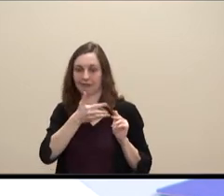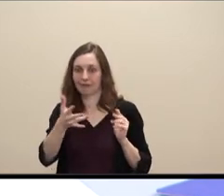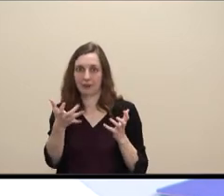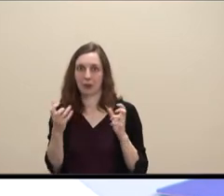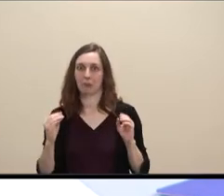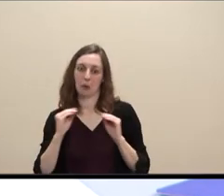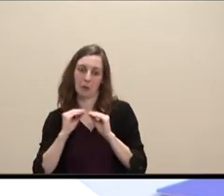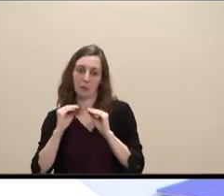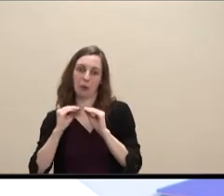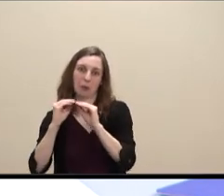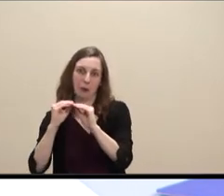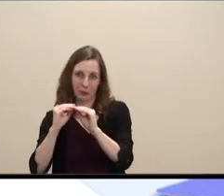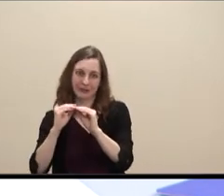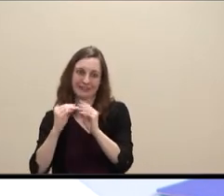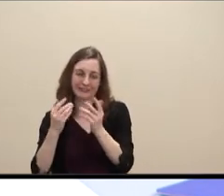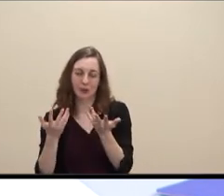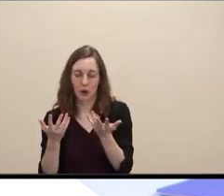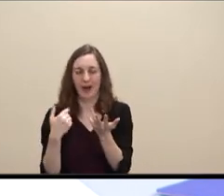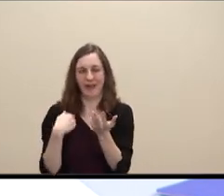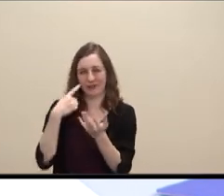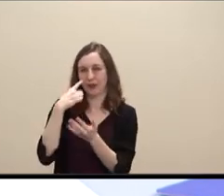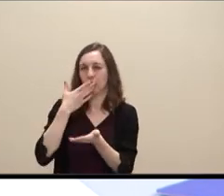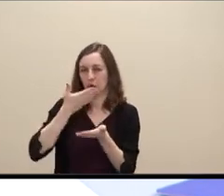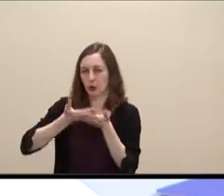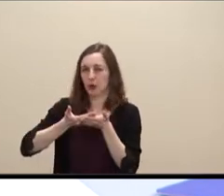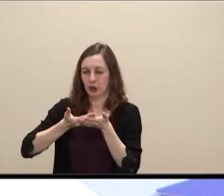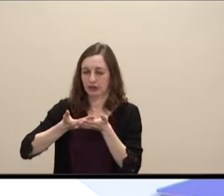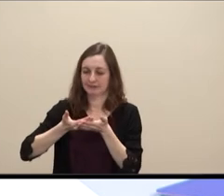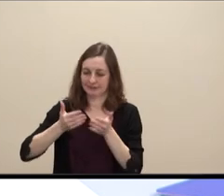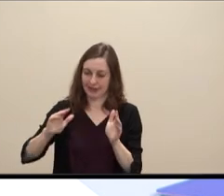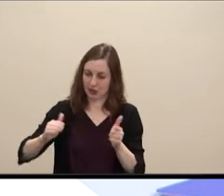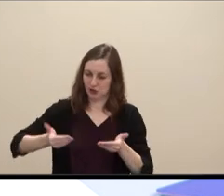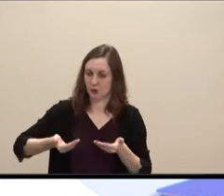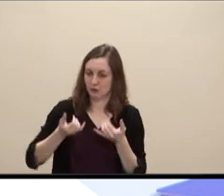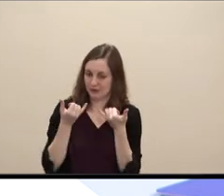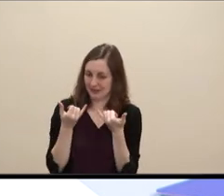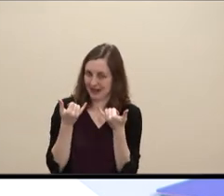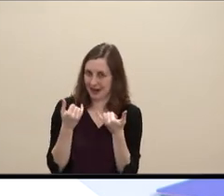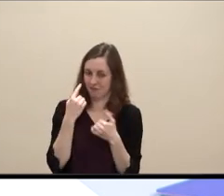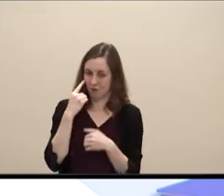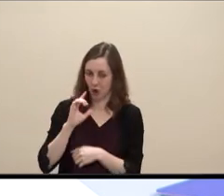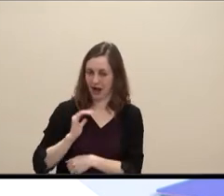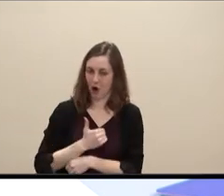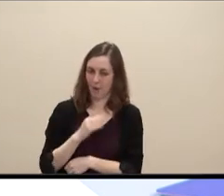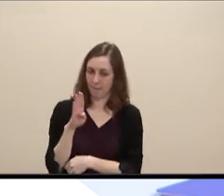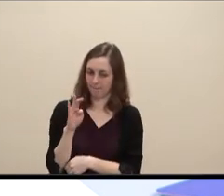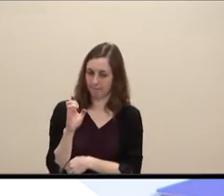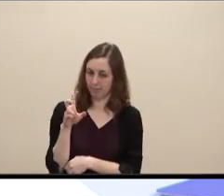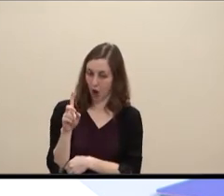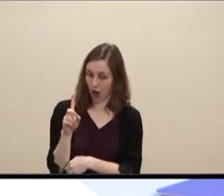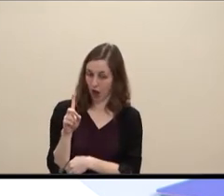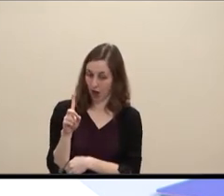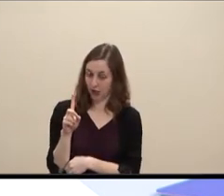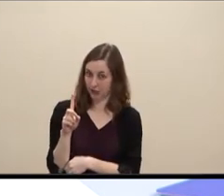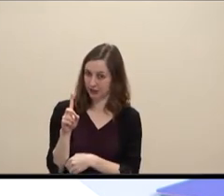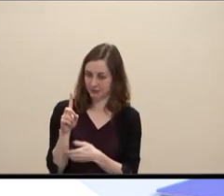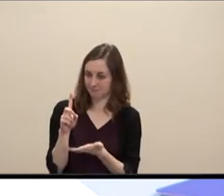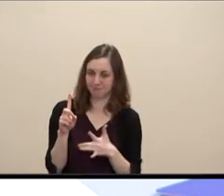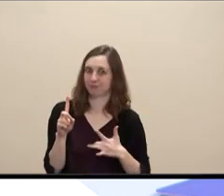thought this would be a good intro tonight into what our bond capacity is and just start the